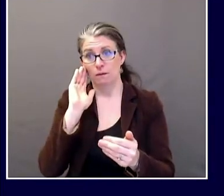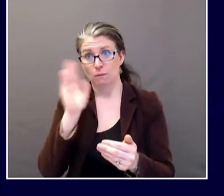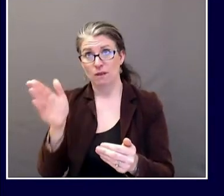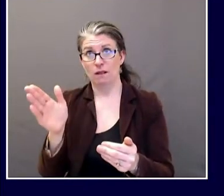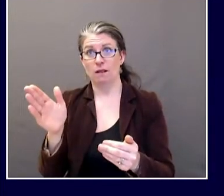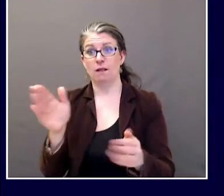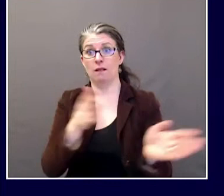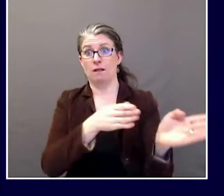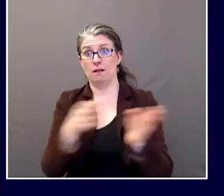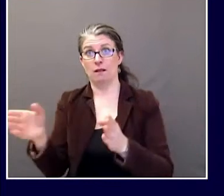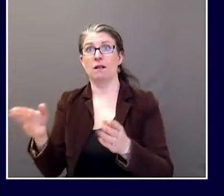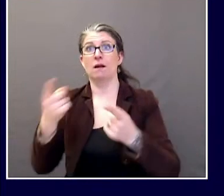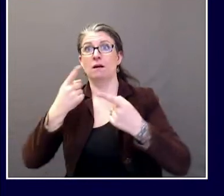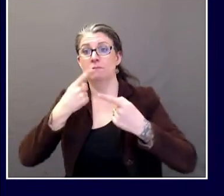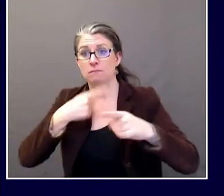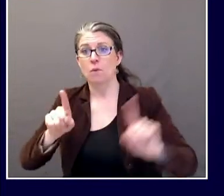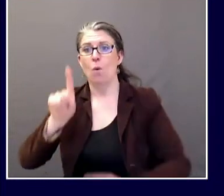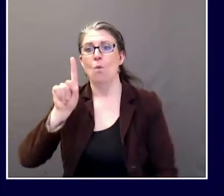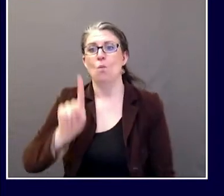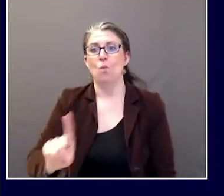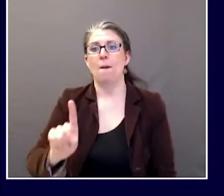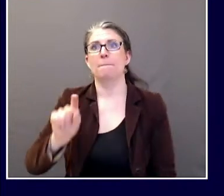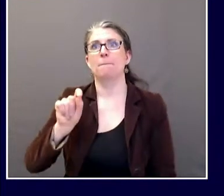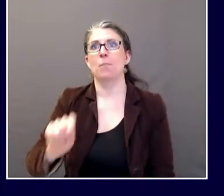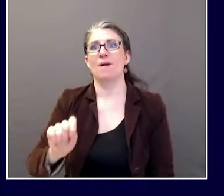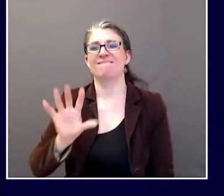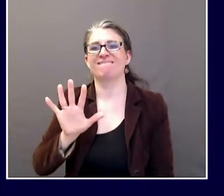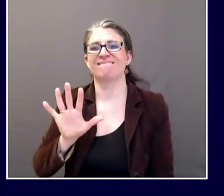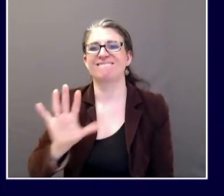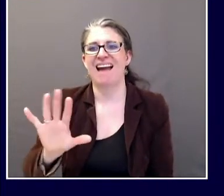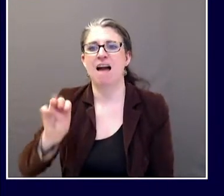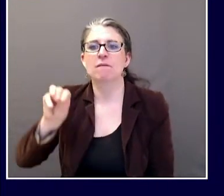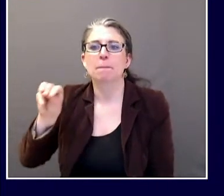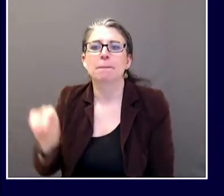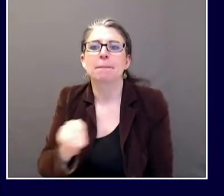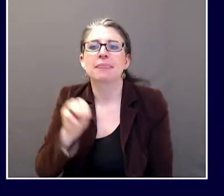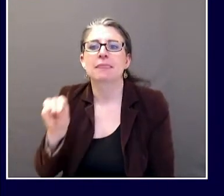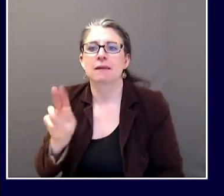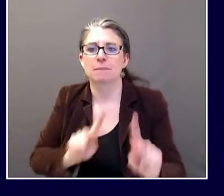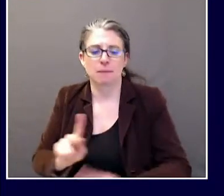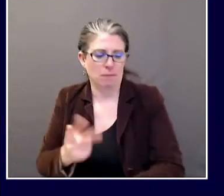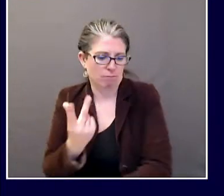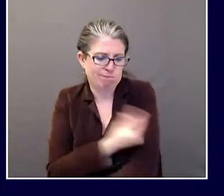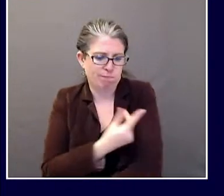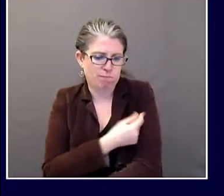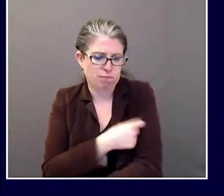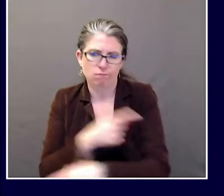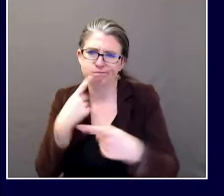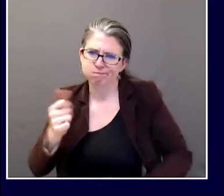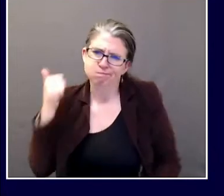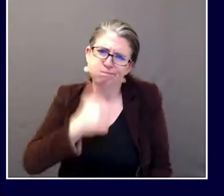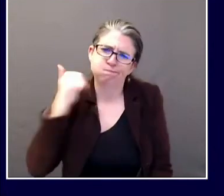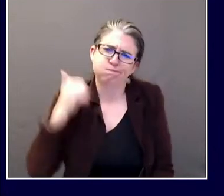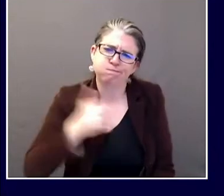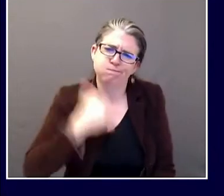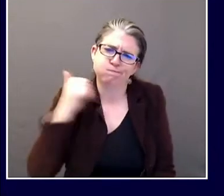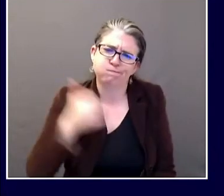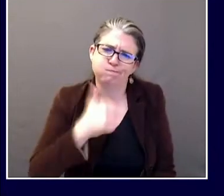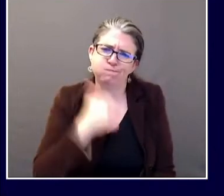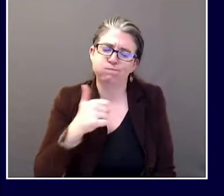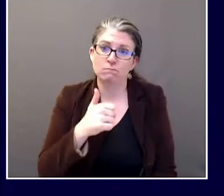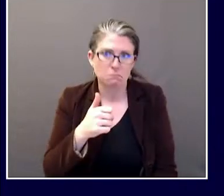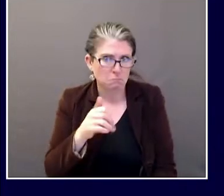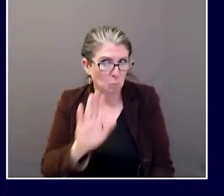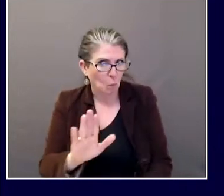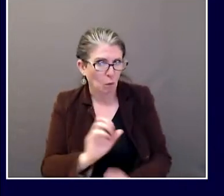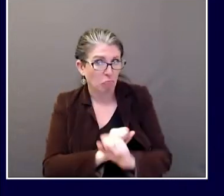how that would be rolled out in other states, but provided that the vaccine and the supplies were made available, I